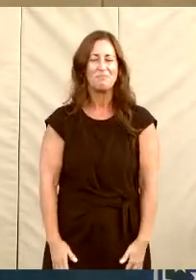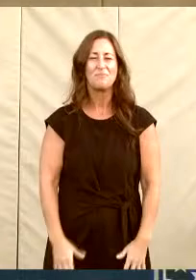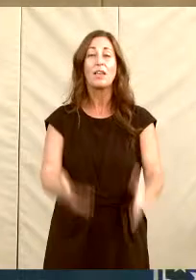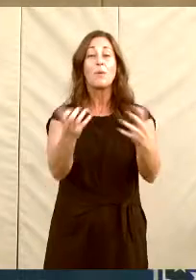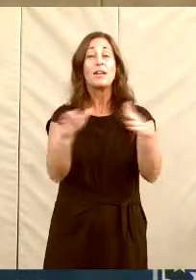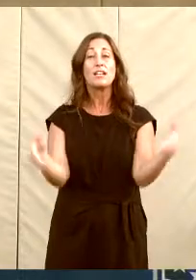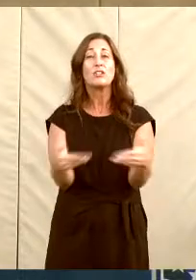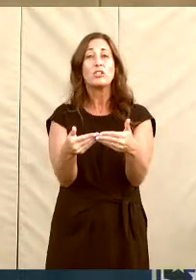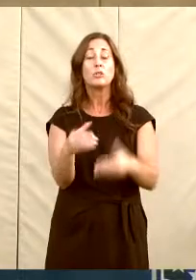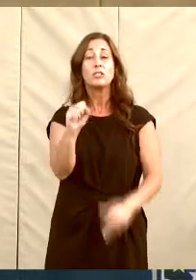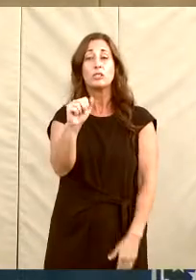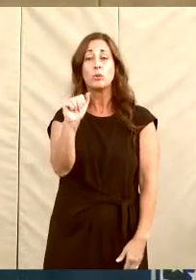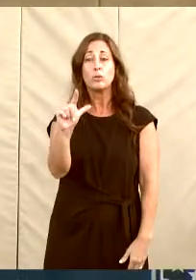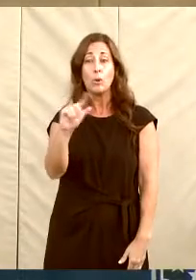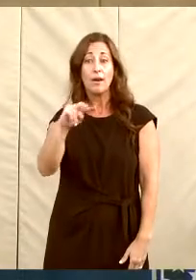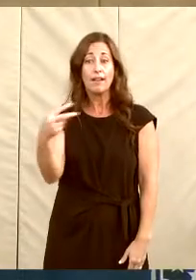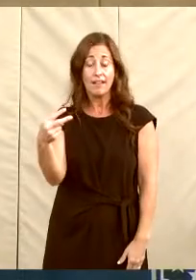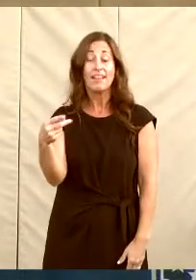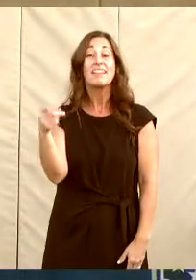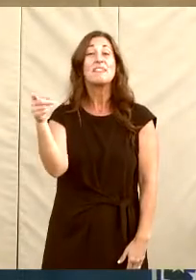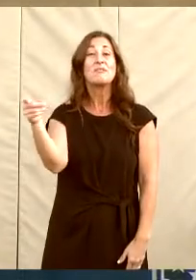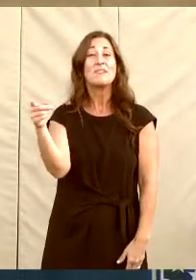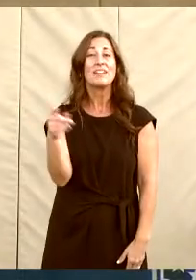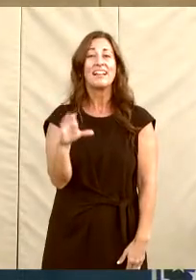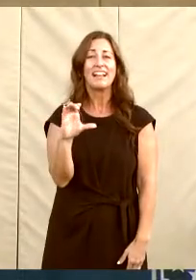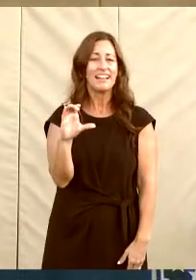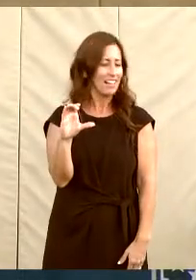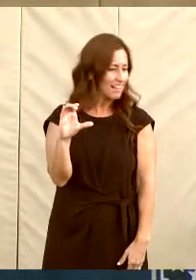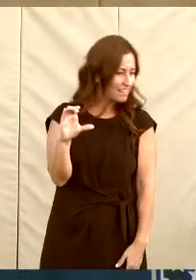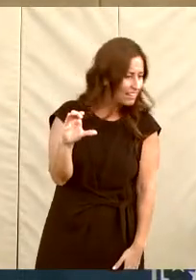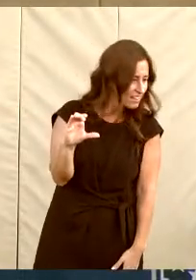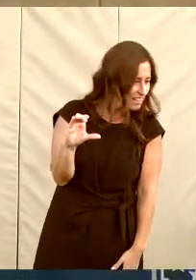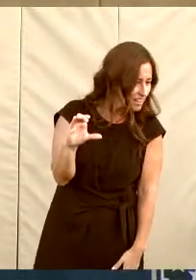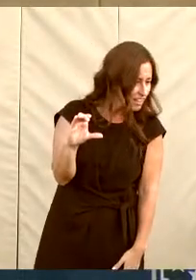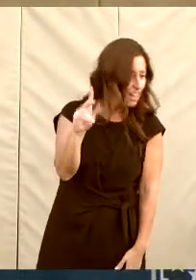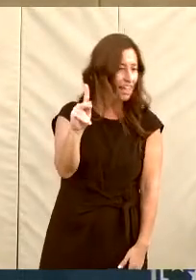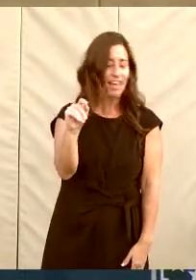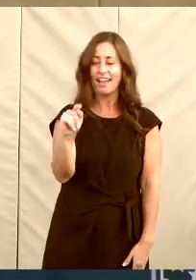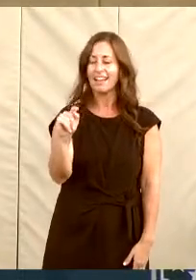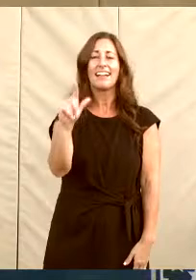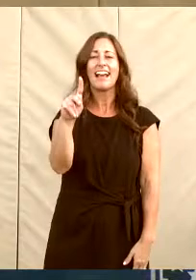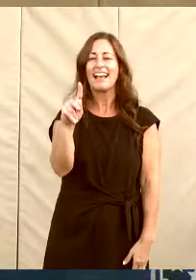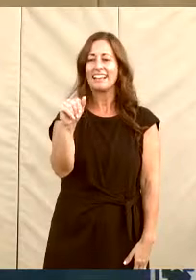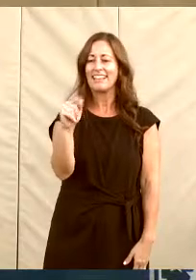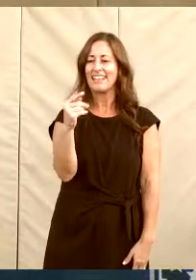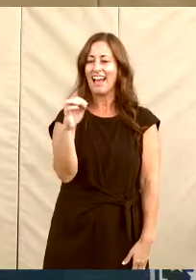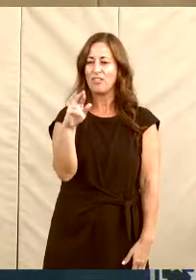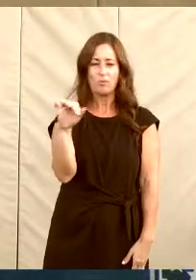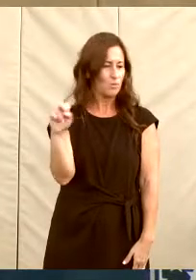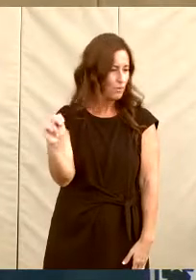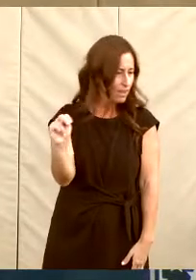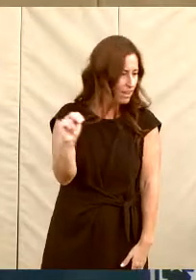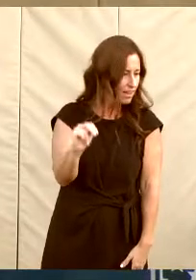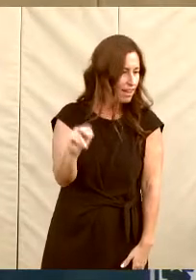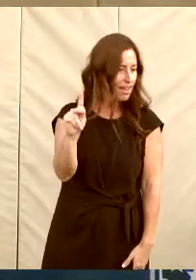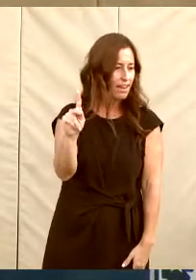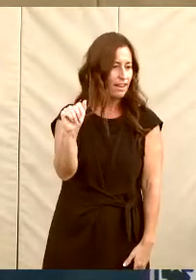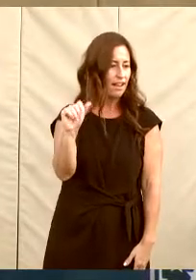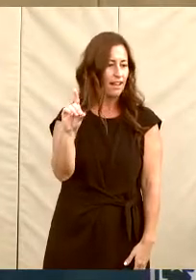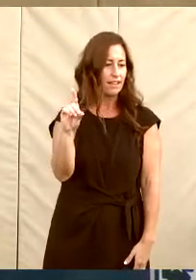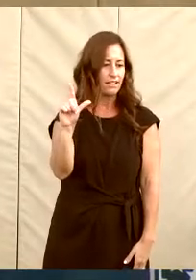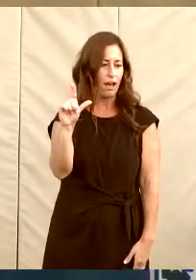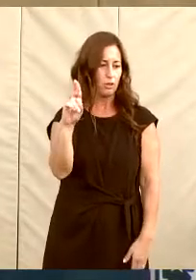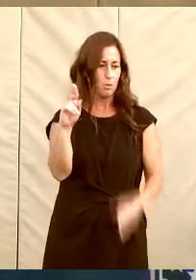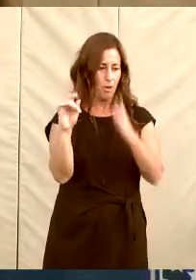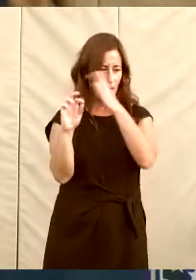our salutatorian, Catherine Caldebar, to the stage. Catherine is the daughter of Jerry Caldebar. She will be